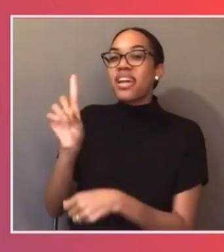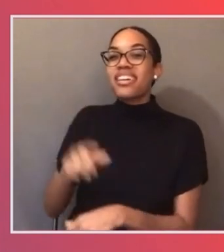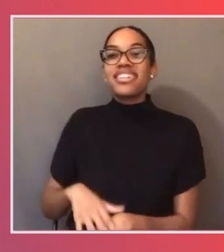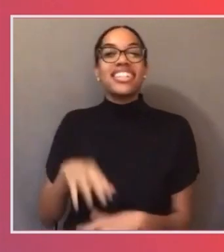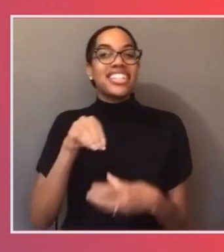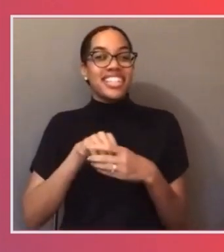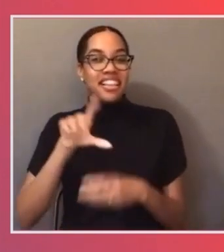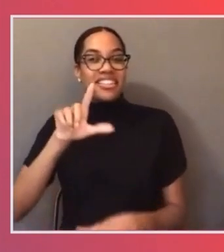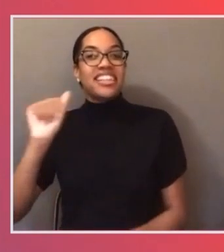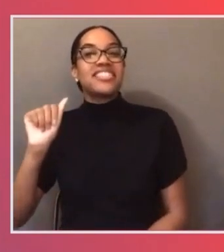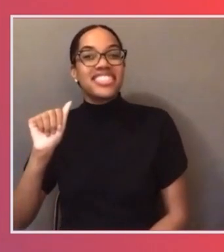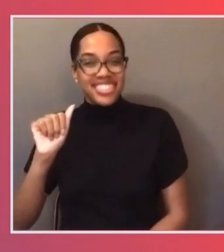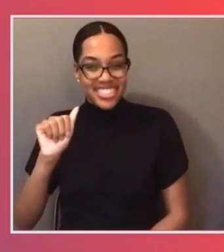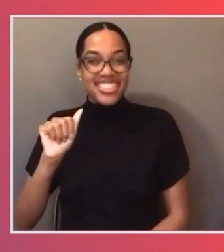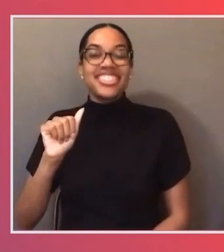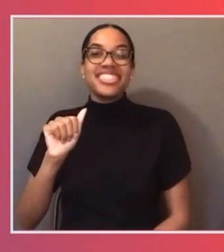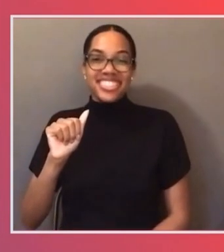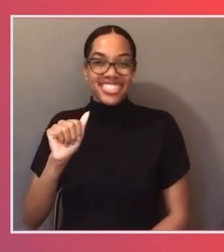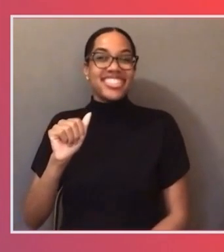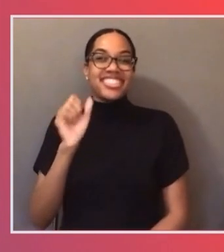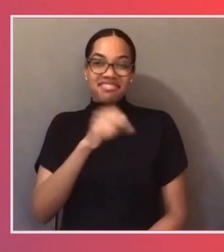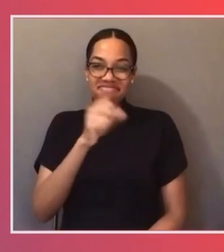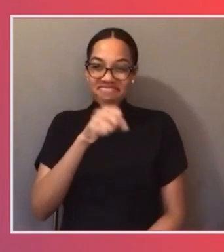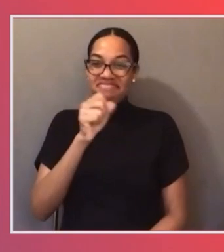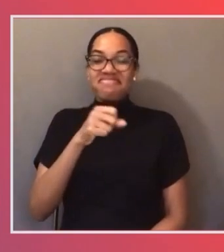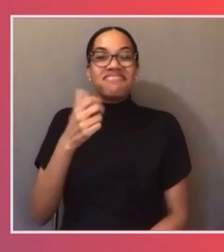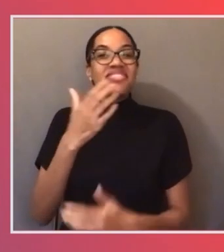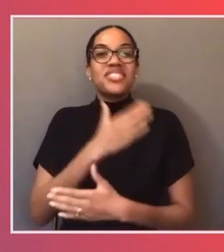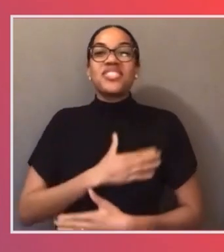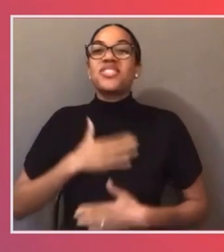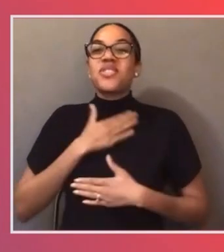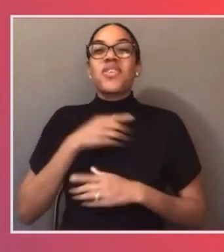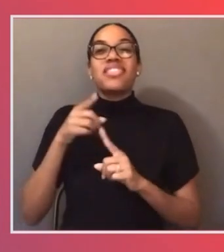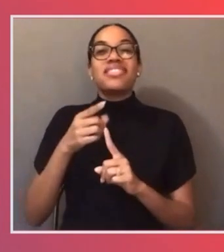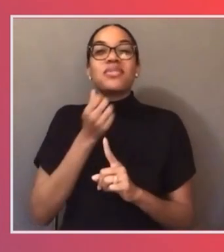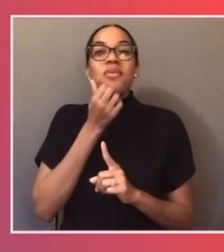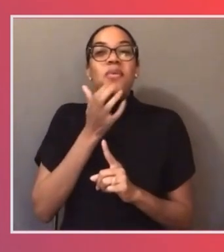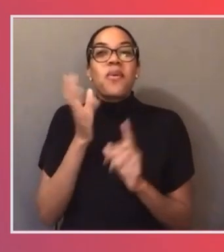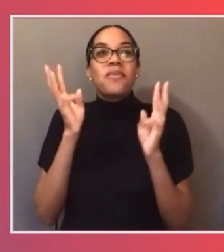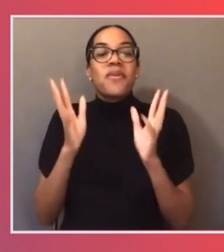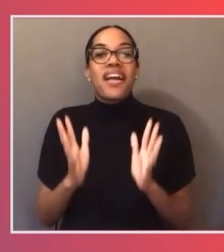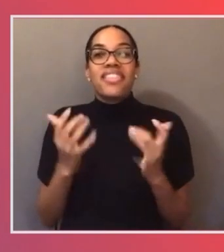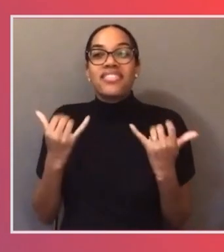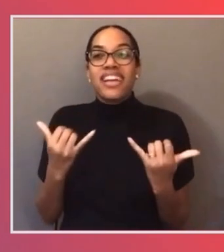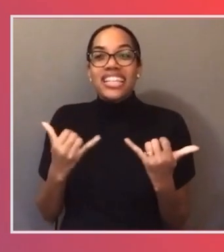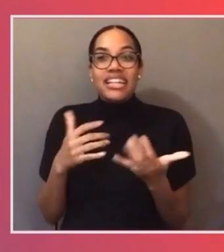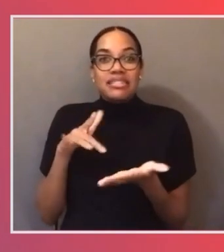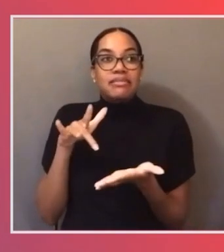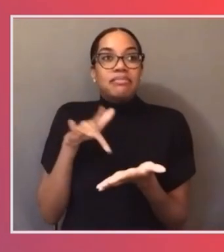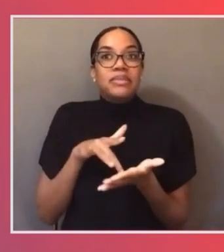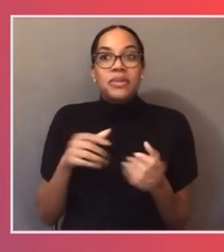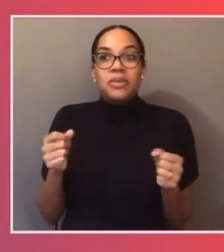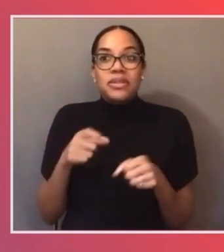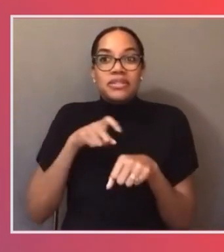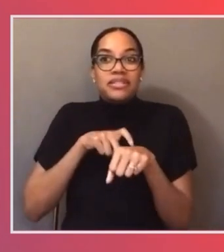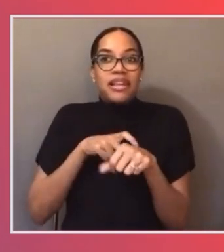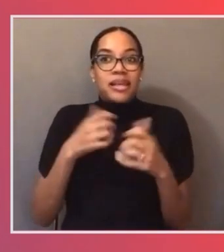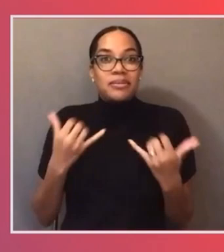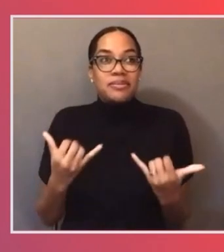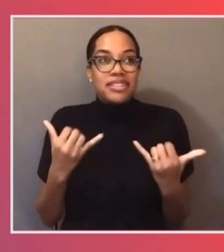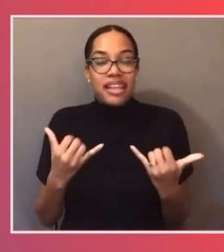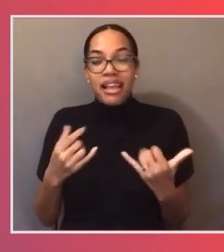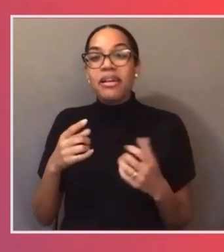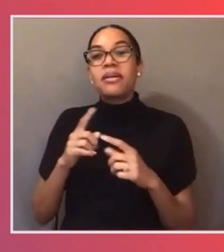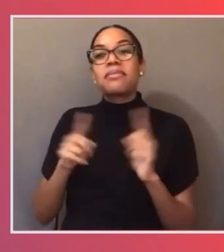just enjoying this warm weather in the middle of winter. I know that a lot of you guys can't say the same, but at least the weather's